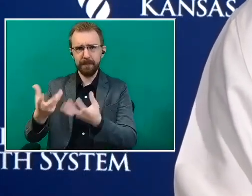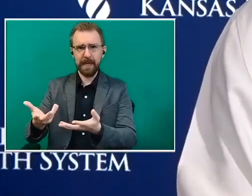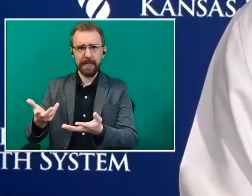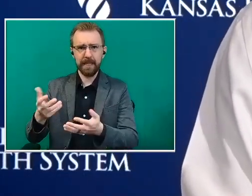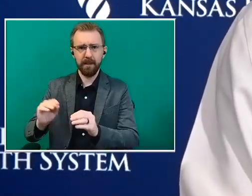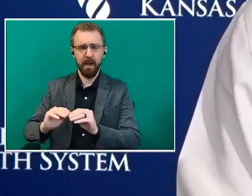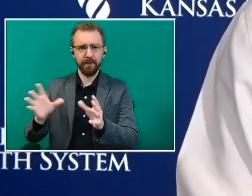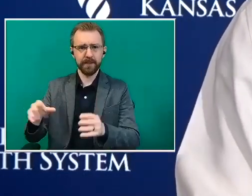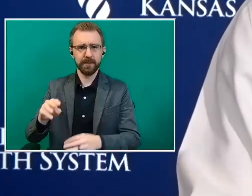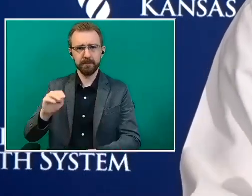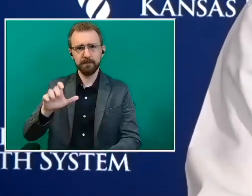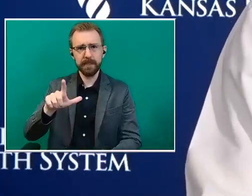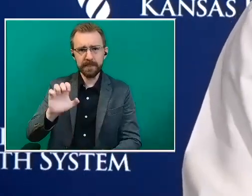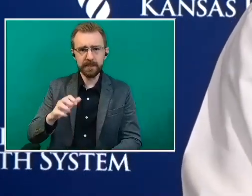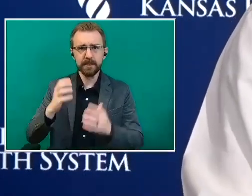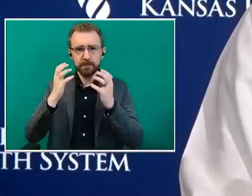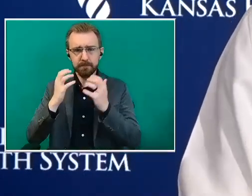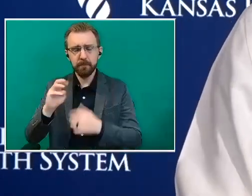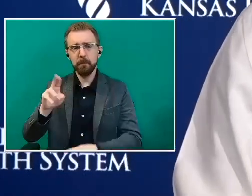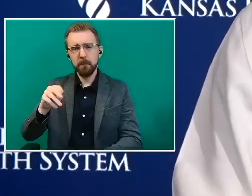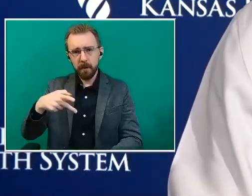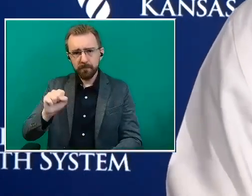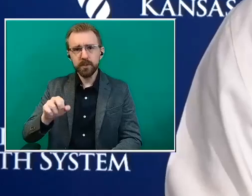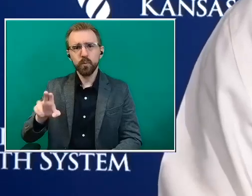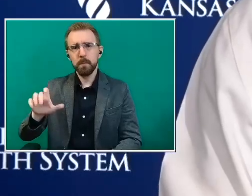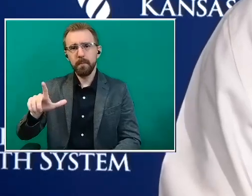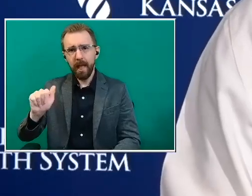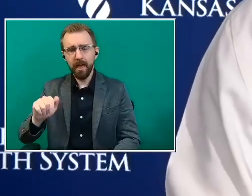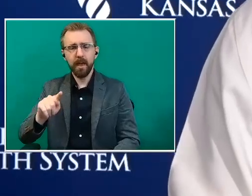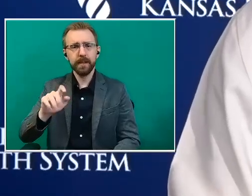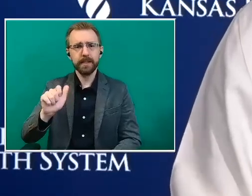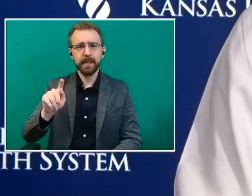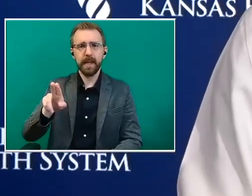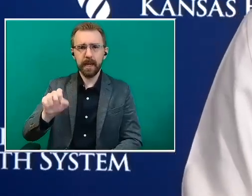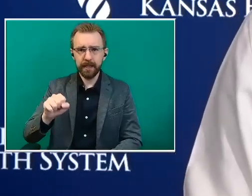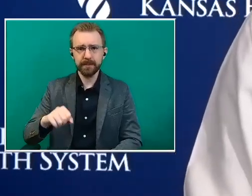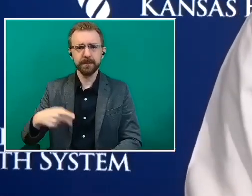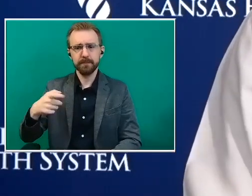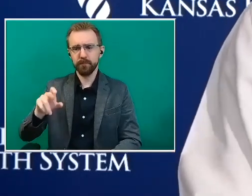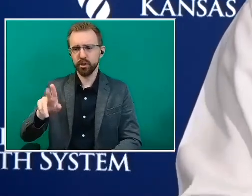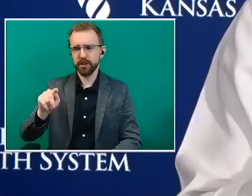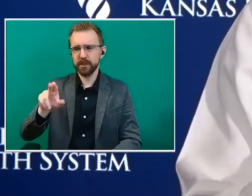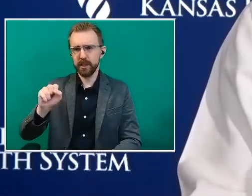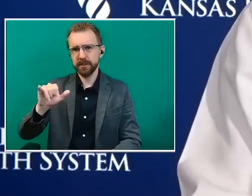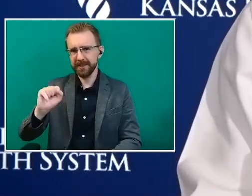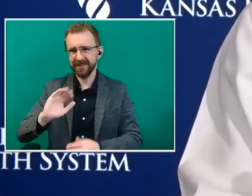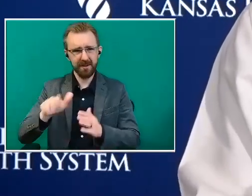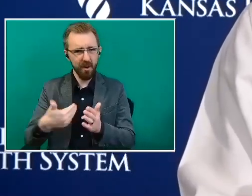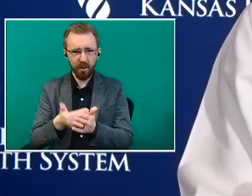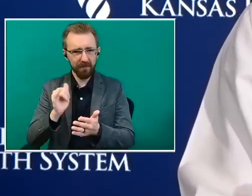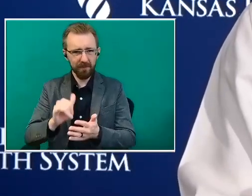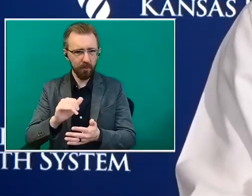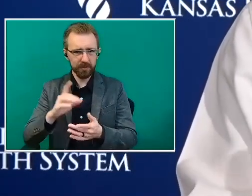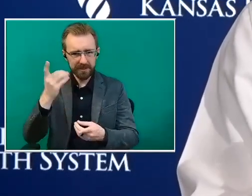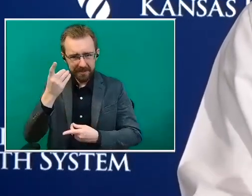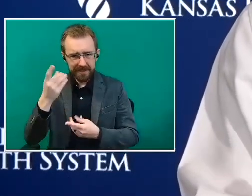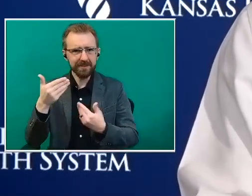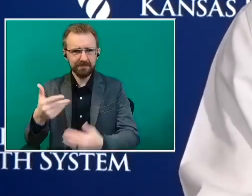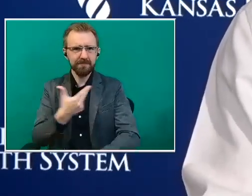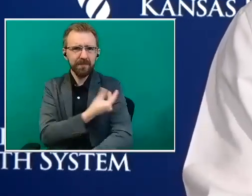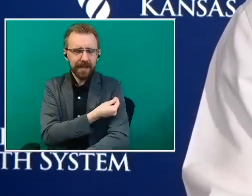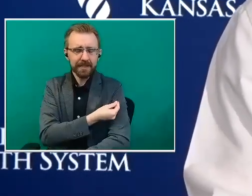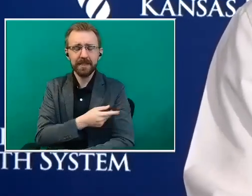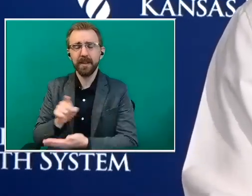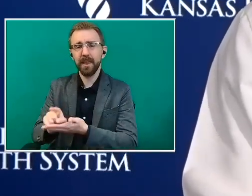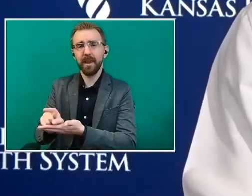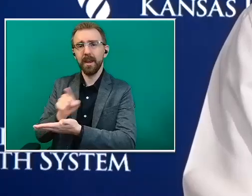mumps, rubella, tetanus, pertussis, all of those vaccines. Please go get vaccinated. And a week from now, we will have